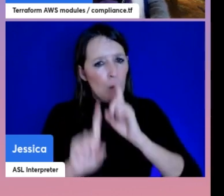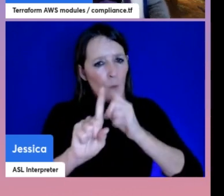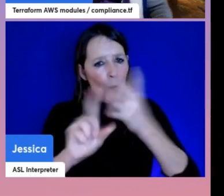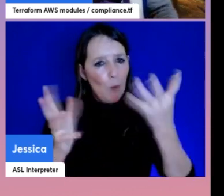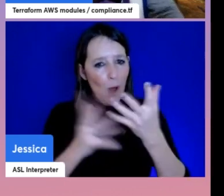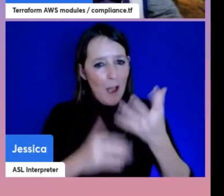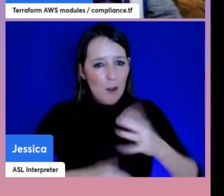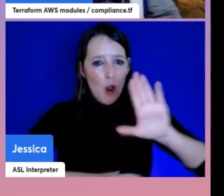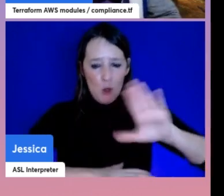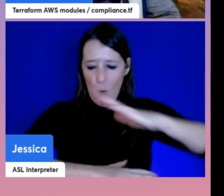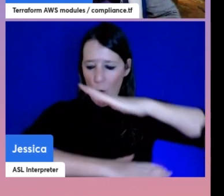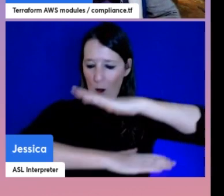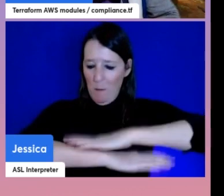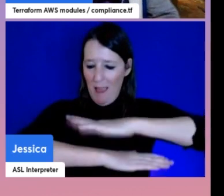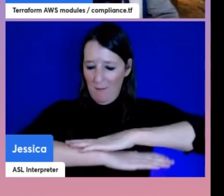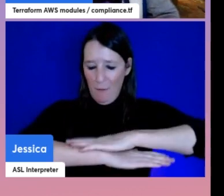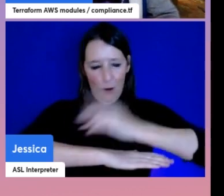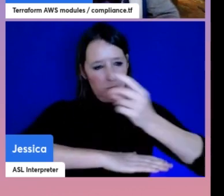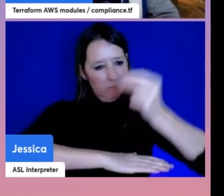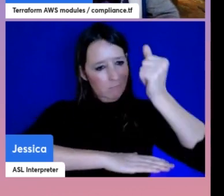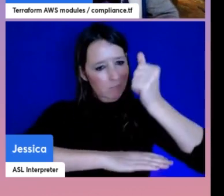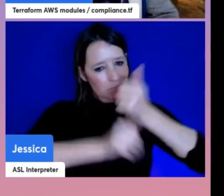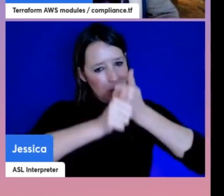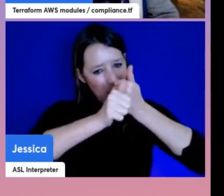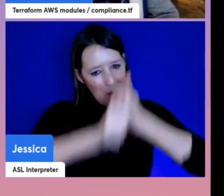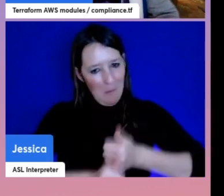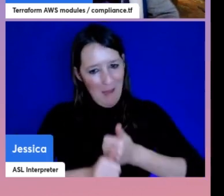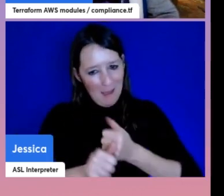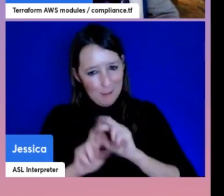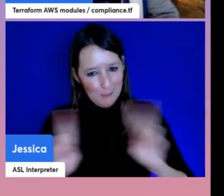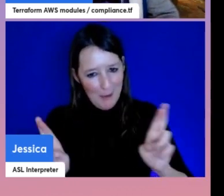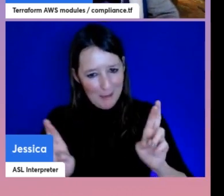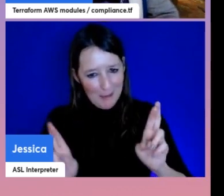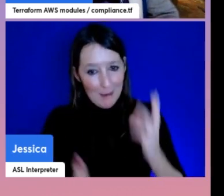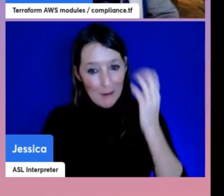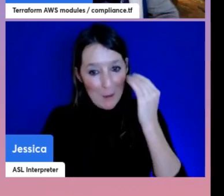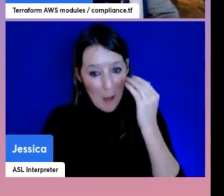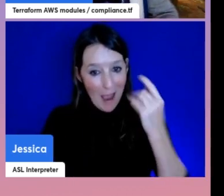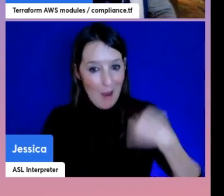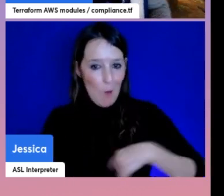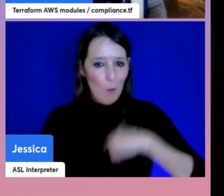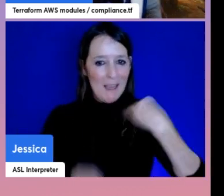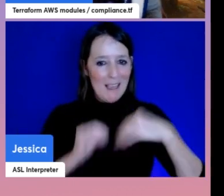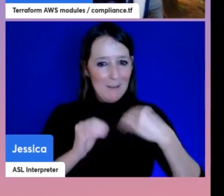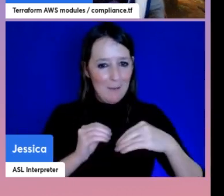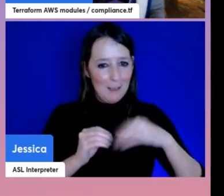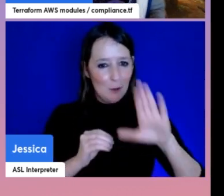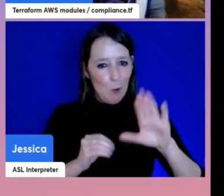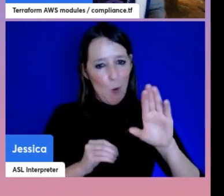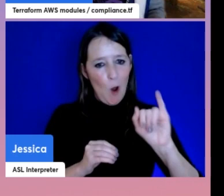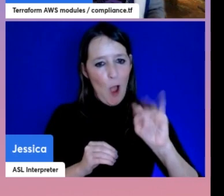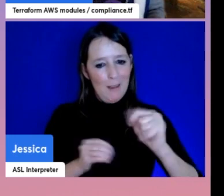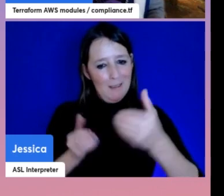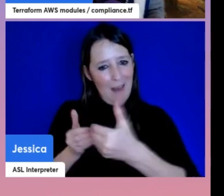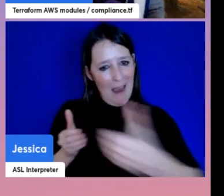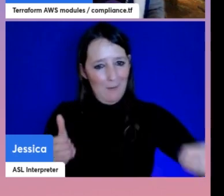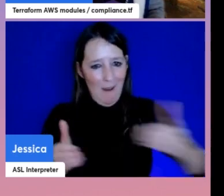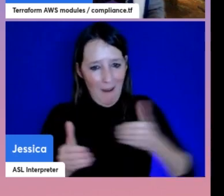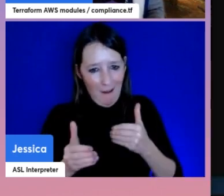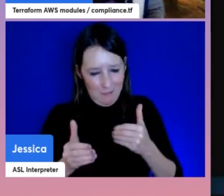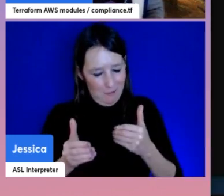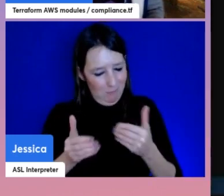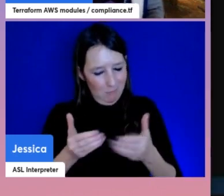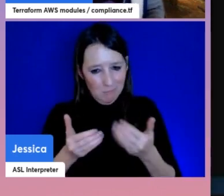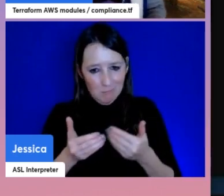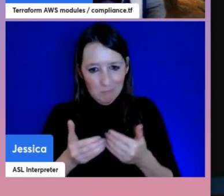modules compliance ready so that we fix your audit gaps in advance. And